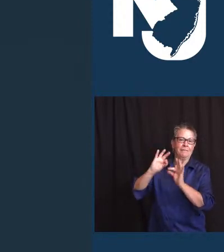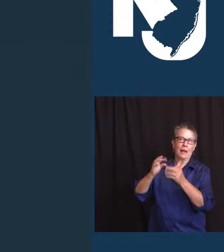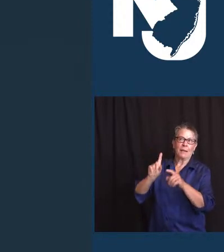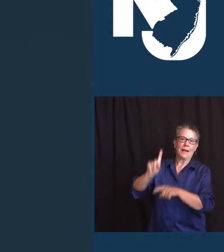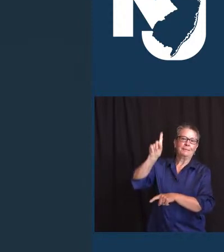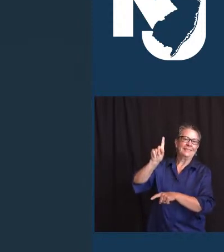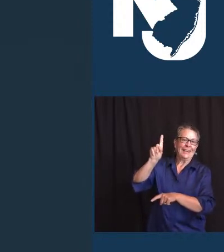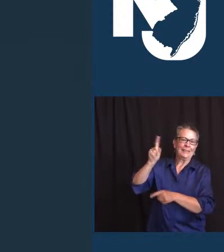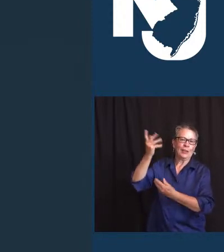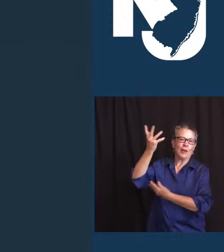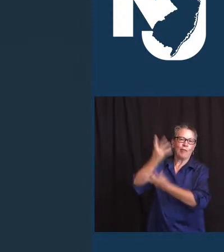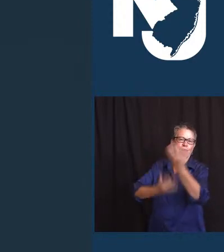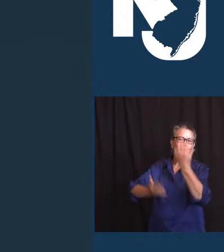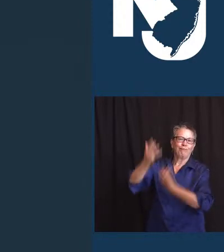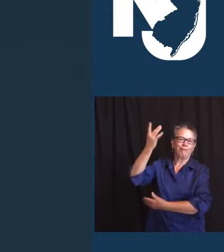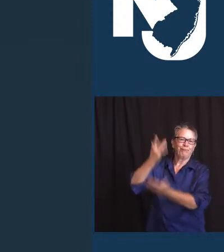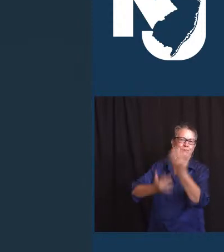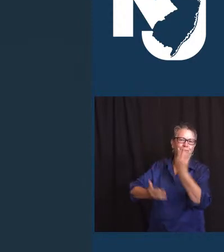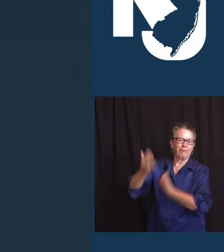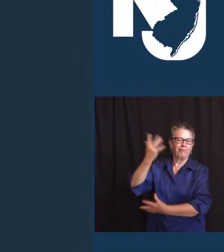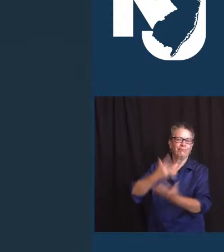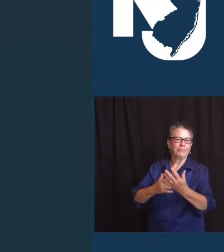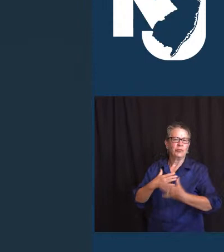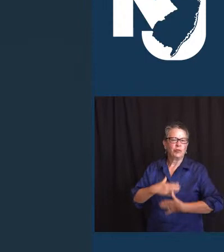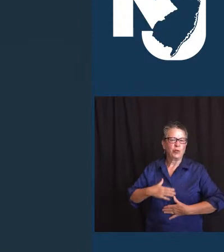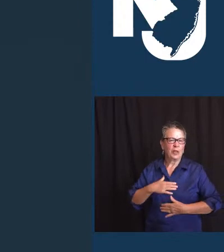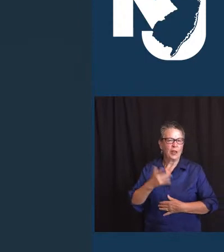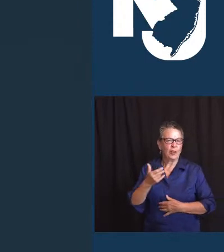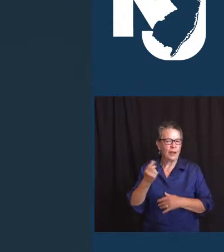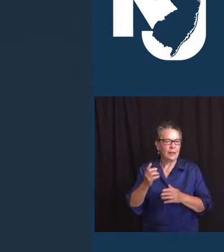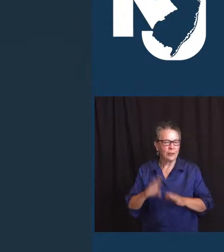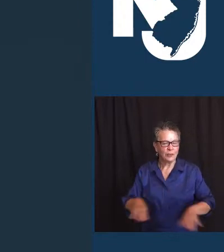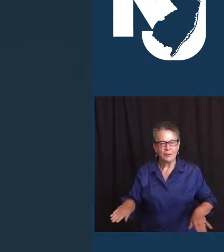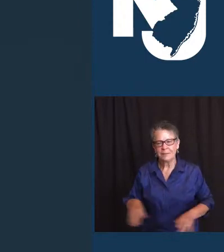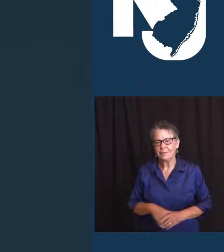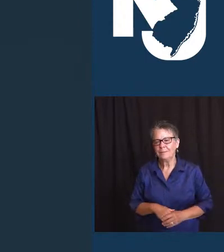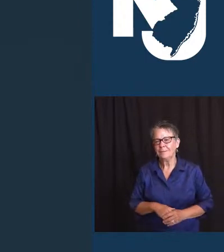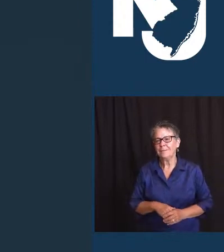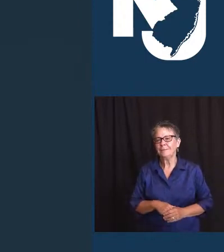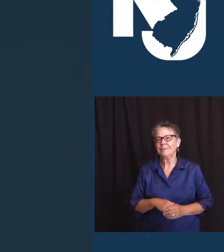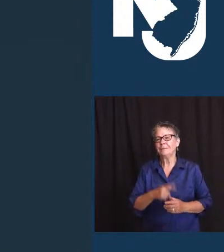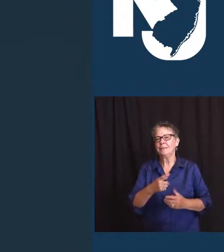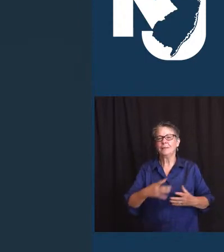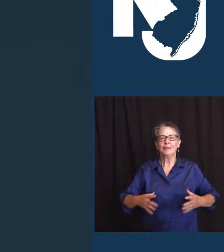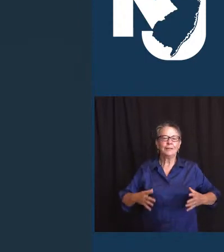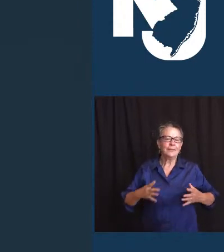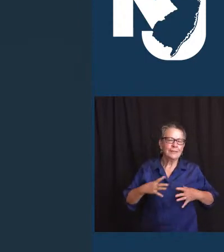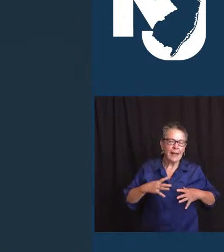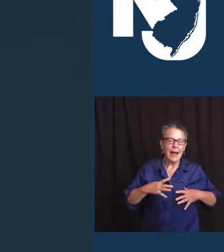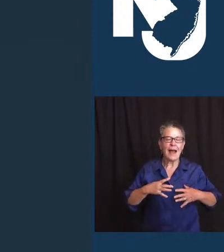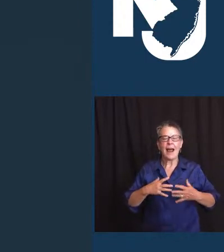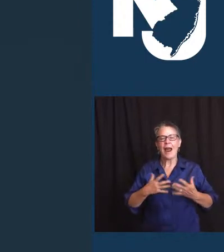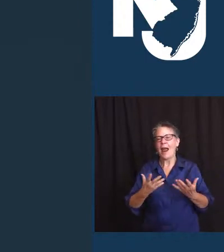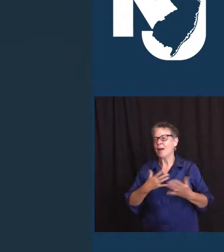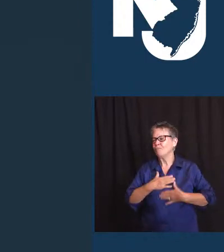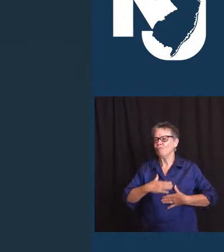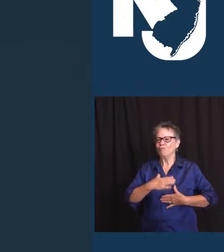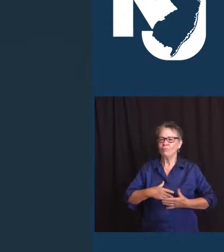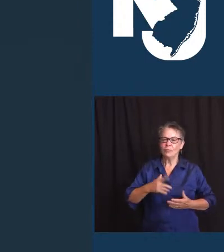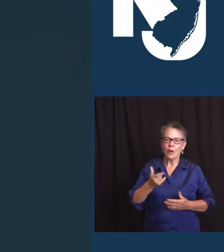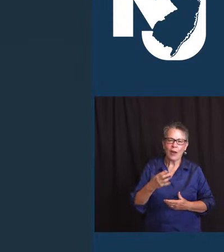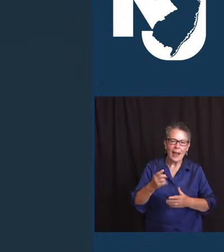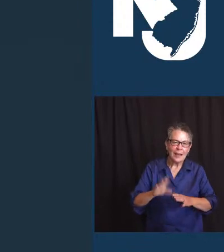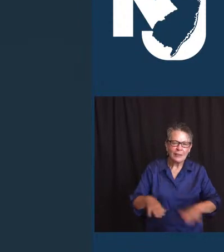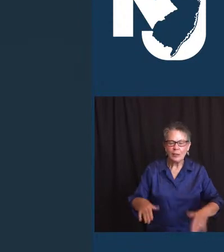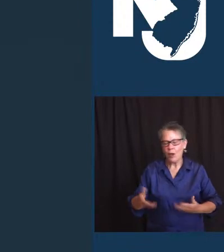loved spending his time with his grandchildren, both Jacob and Noah, and Oscar's daughter Oriana, as well as Valeria, the daughter